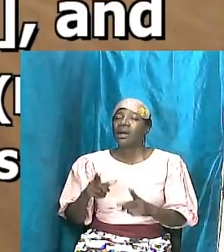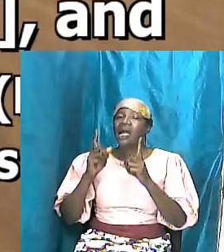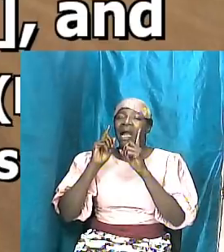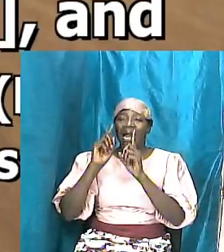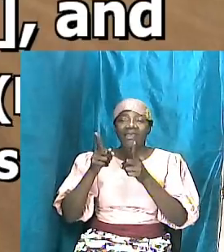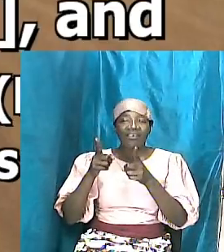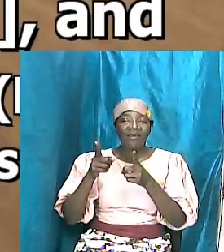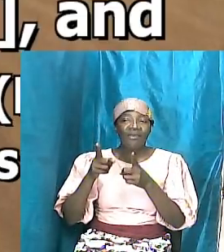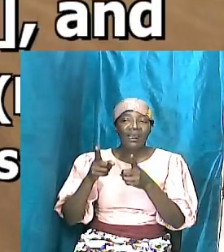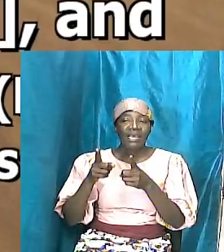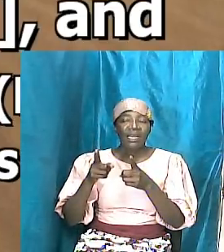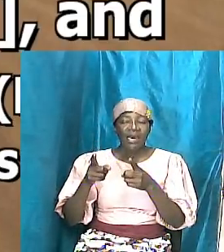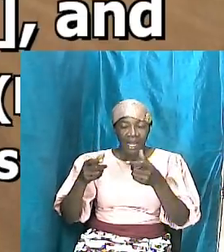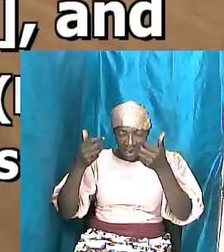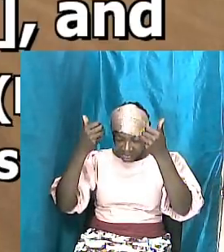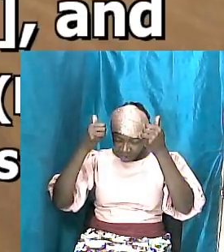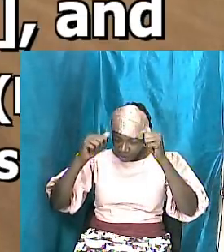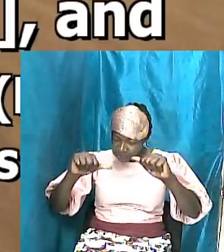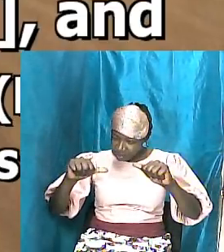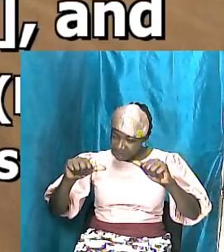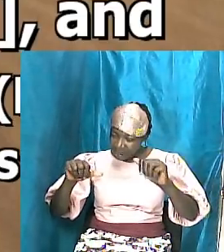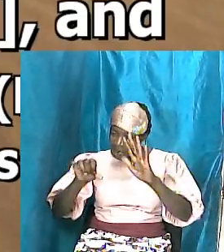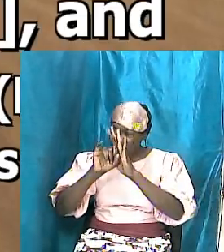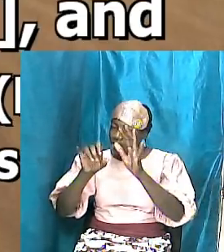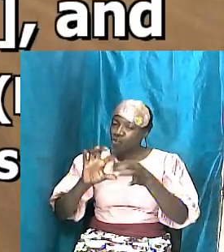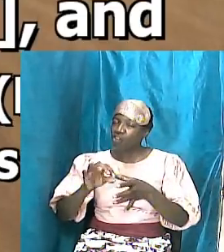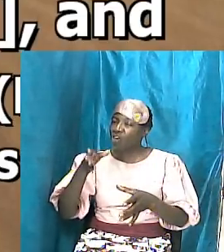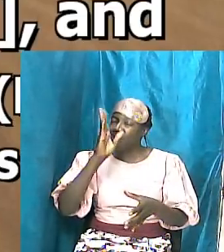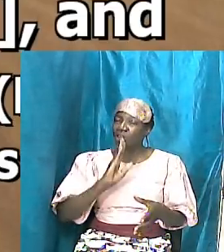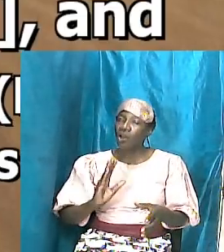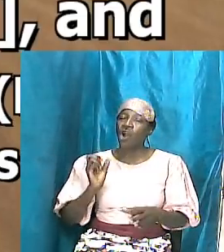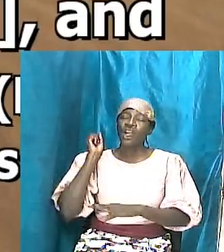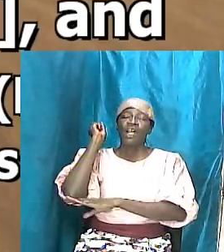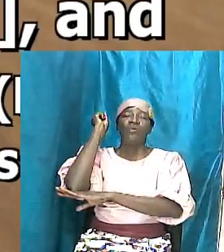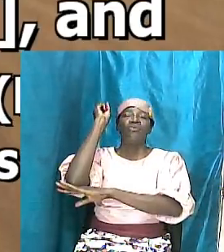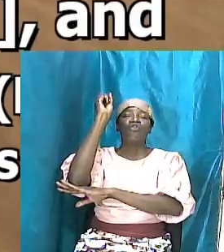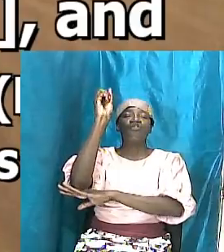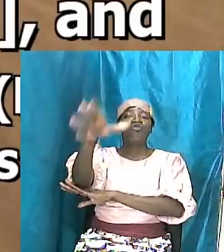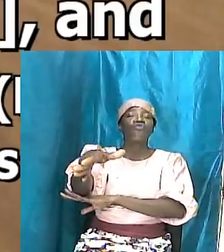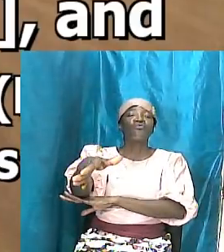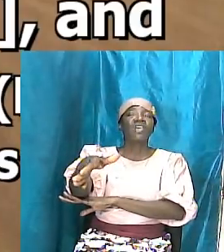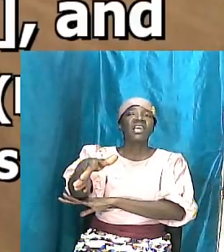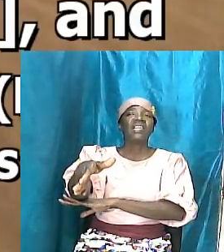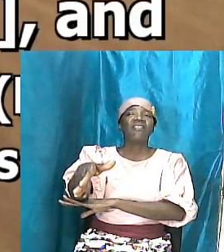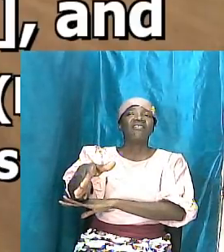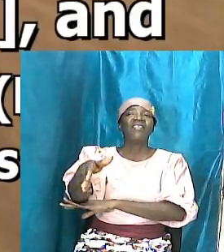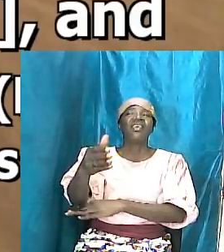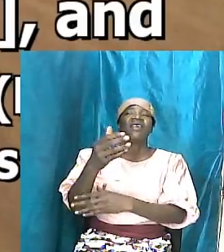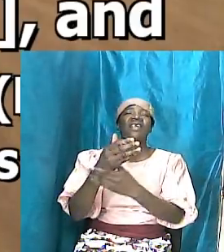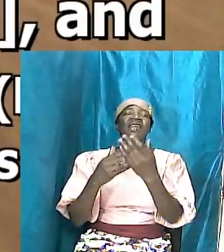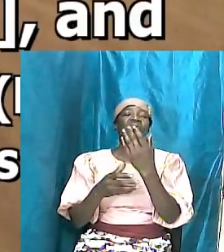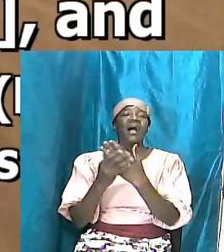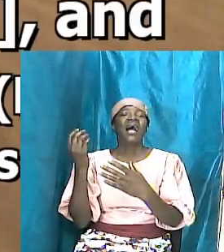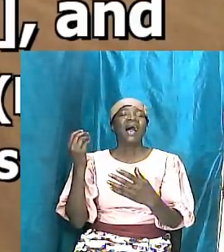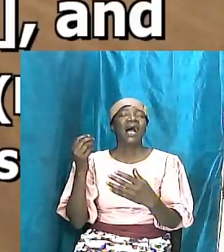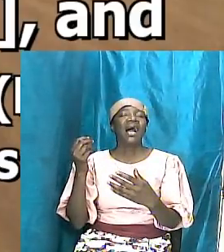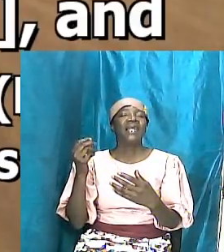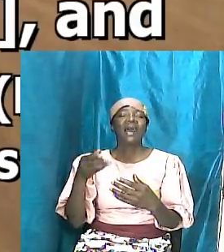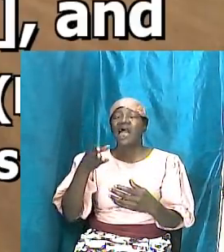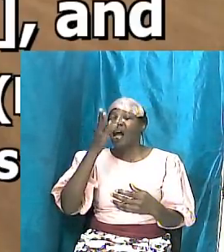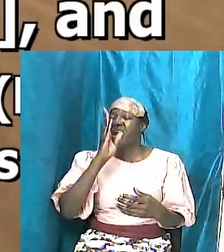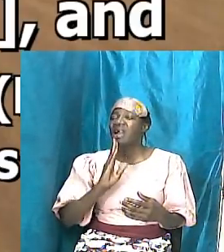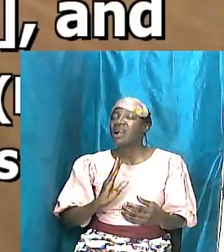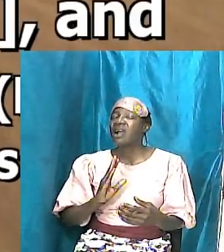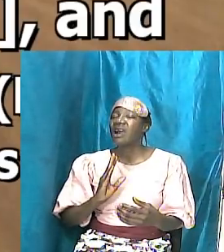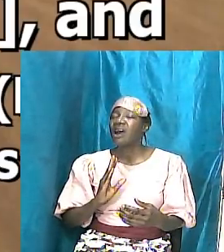answering and in obeying the instructions of the Lord, he stretched forth his hands and stretched out that rod. And God,